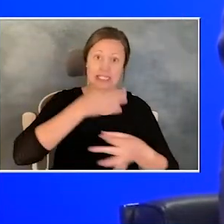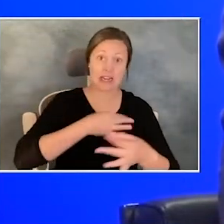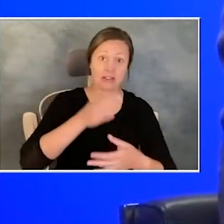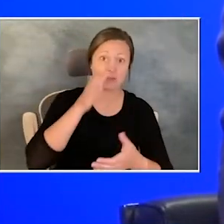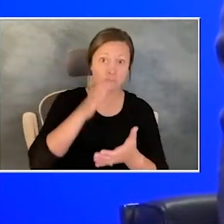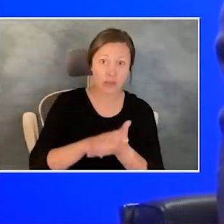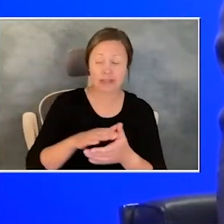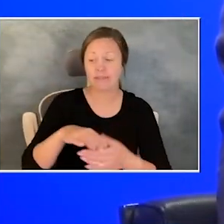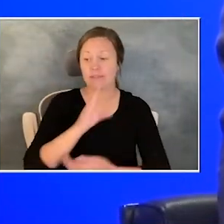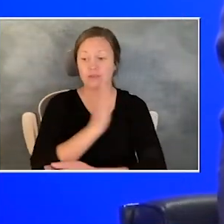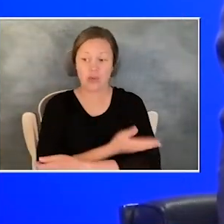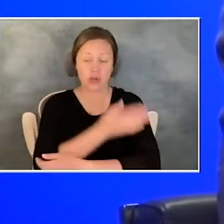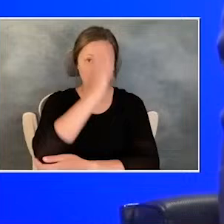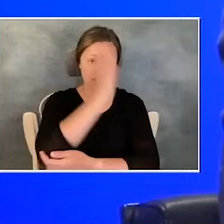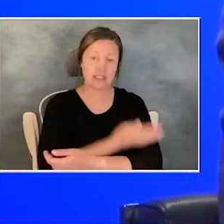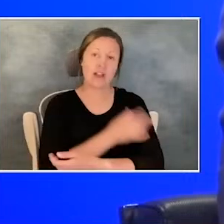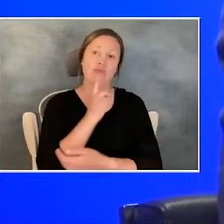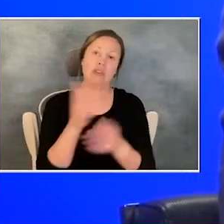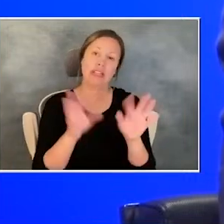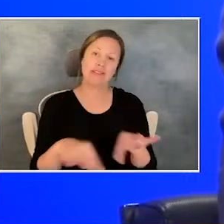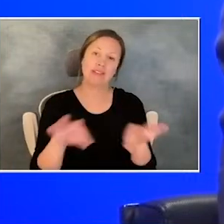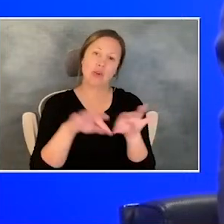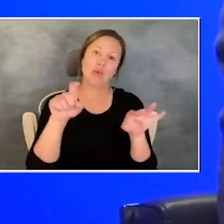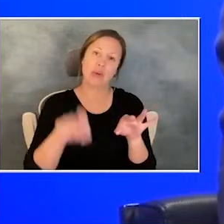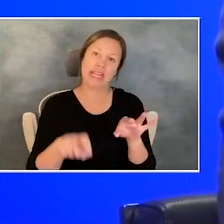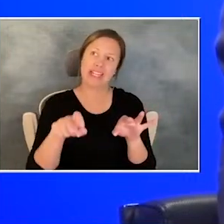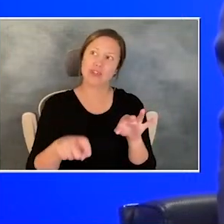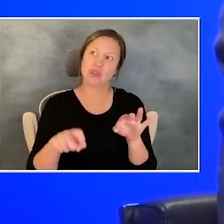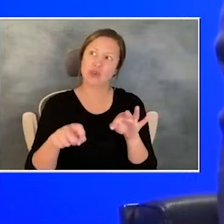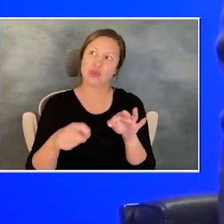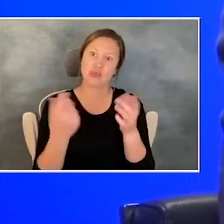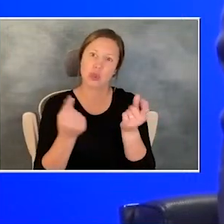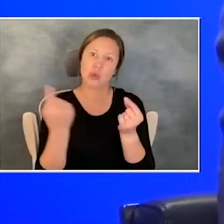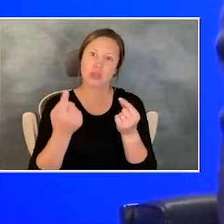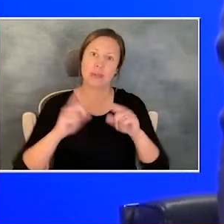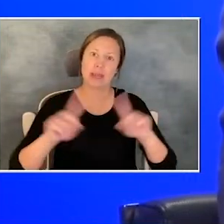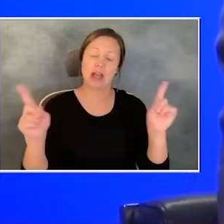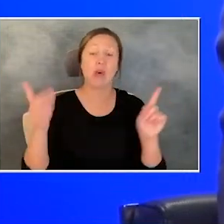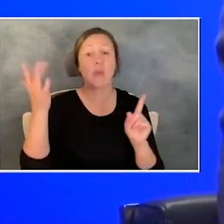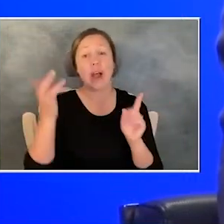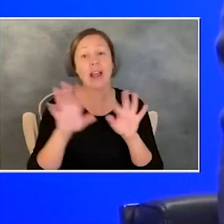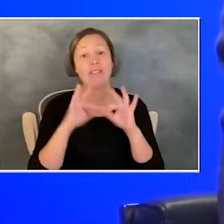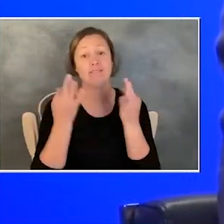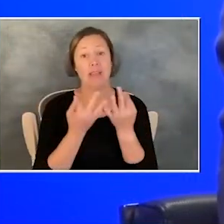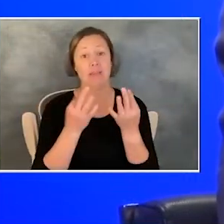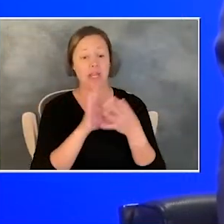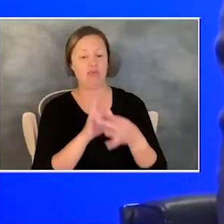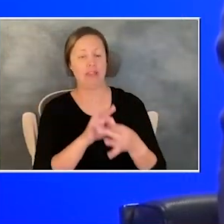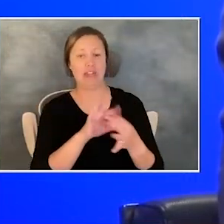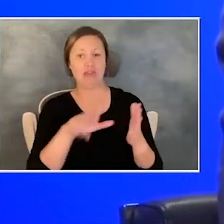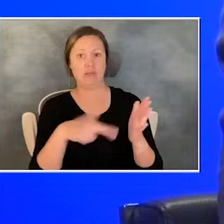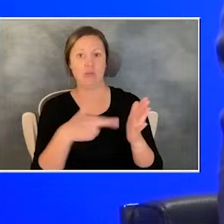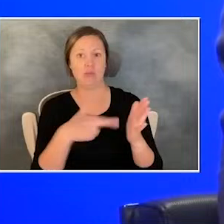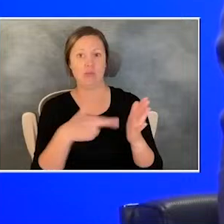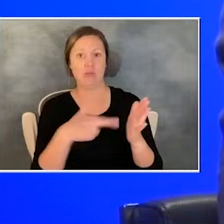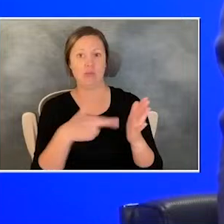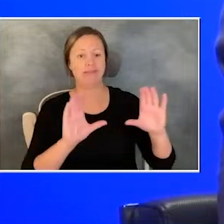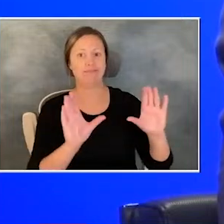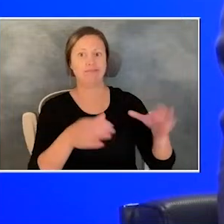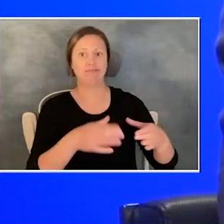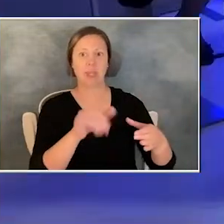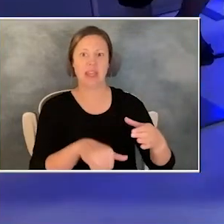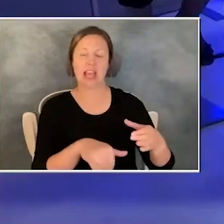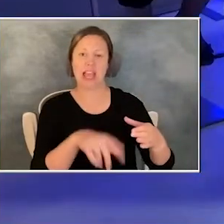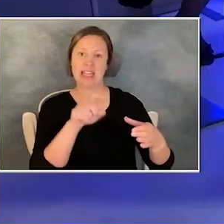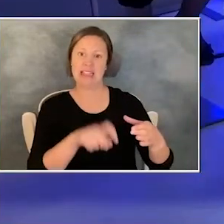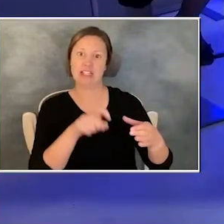else, because that familial relationship needs to be preserved, and that person needs to be honored. Preserved